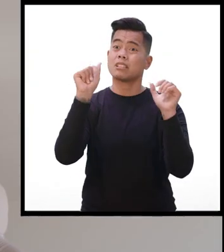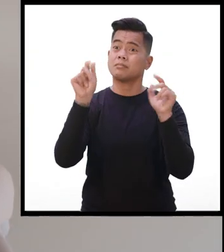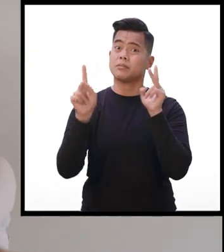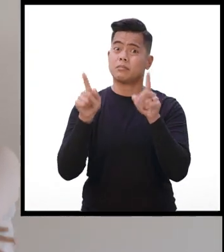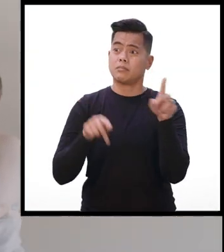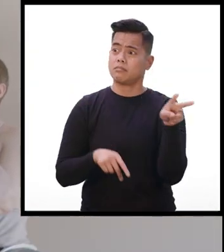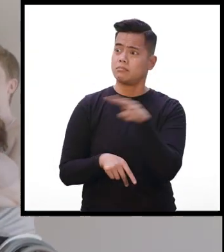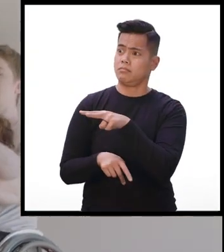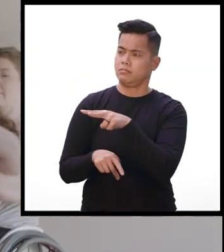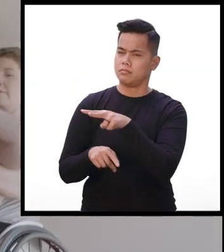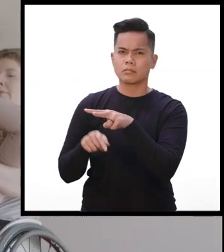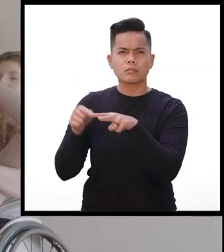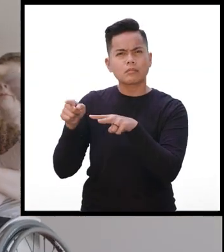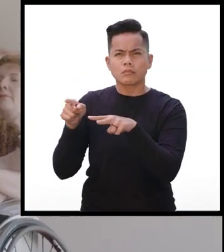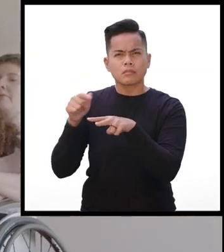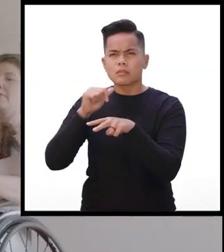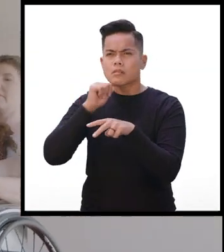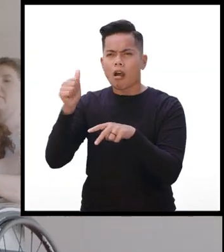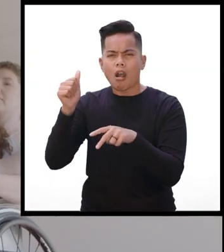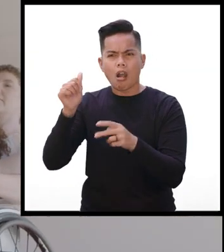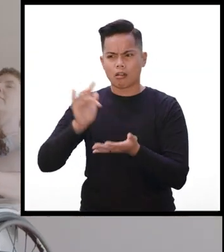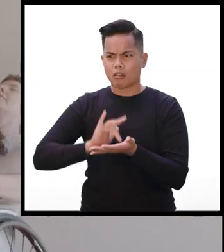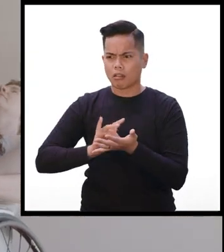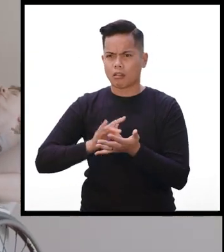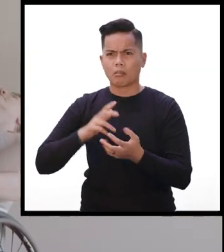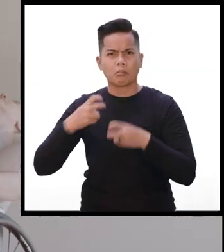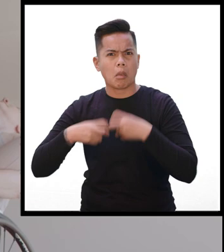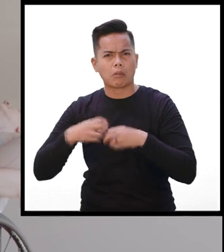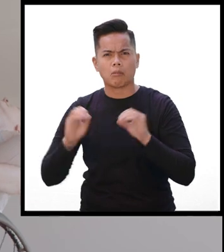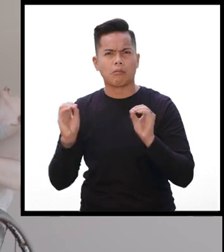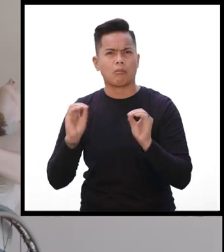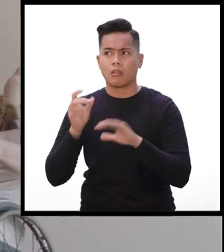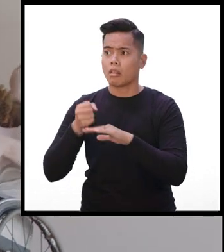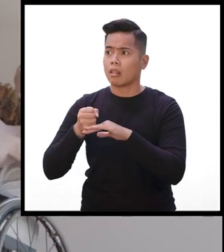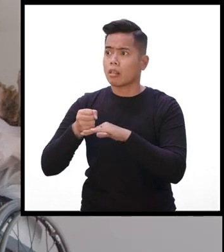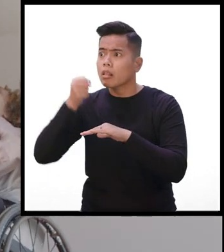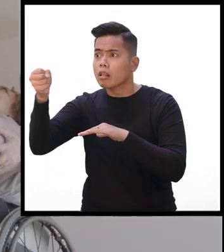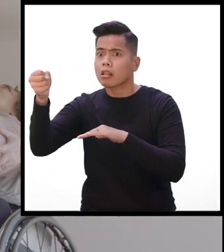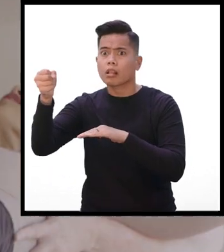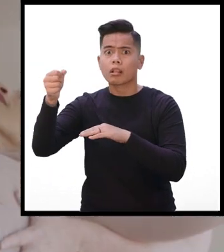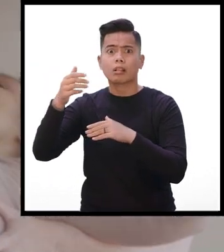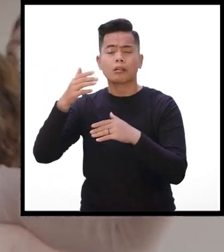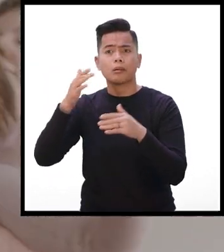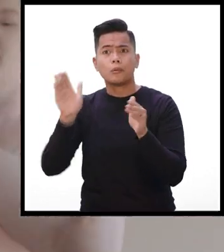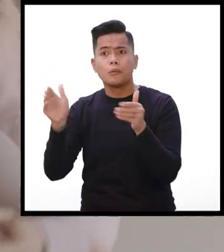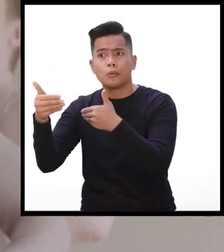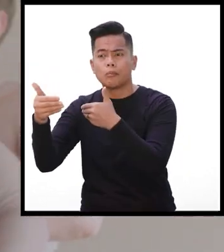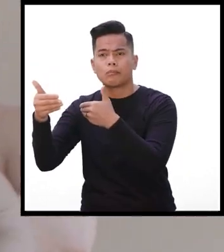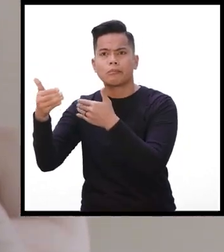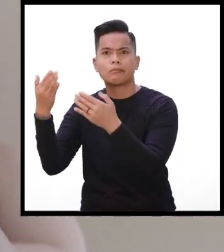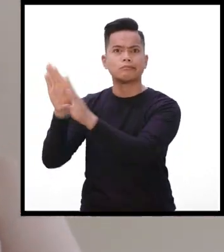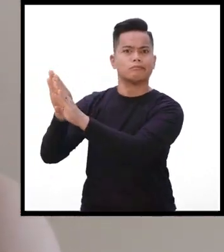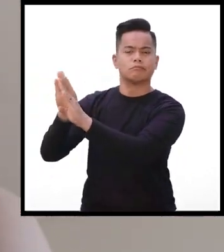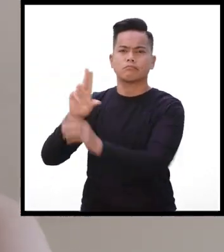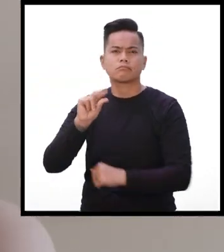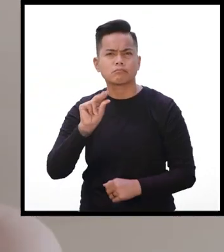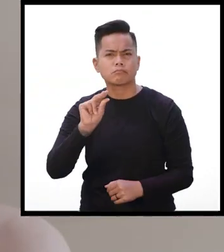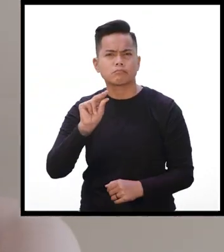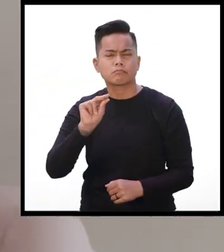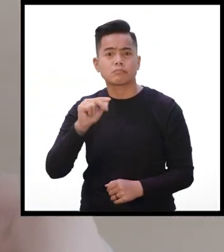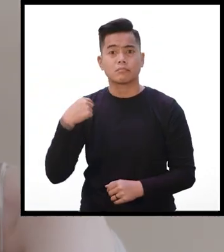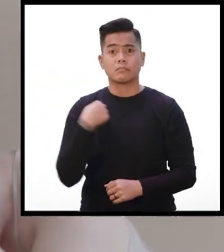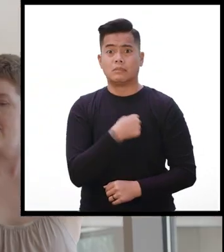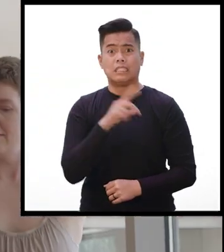The idea that disabled people are not medicalized bodies to be warehoused, to be closed